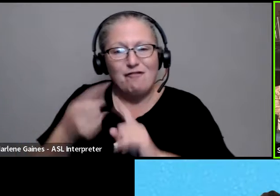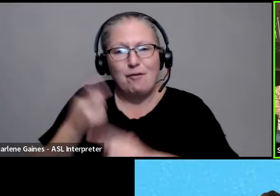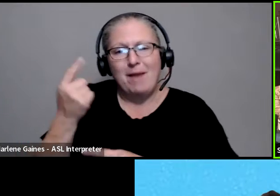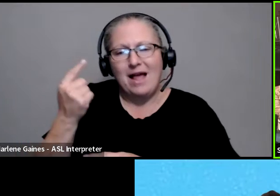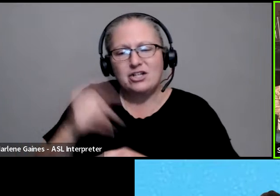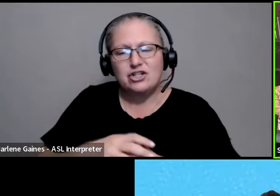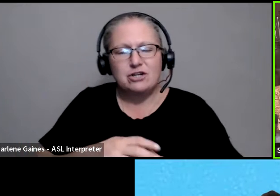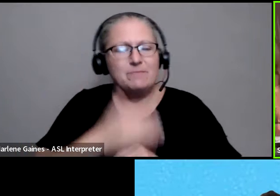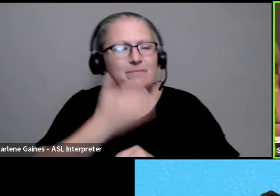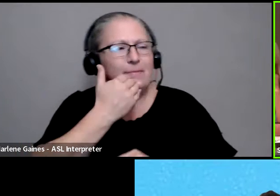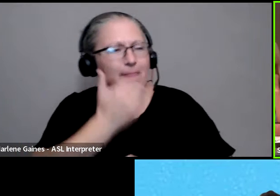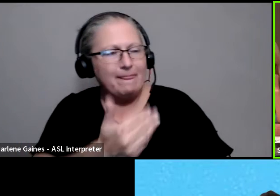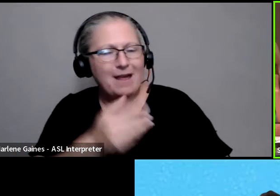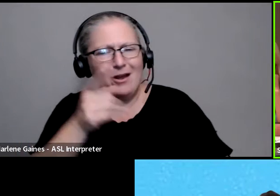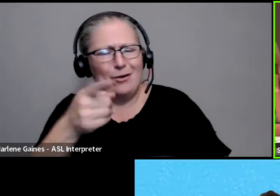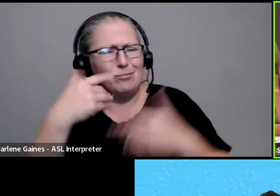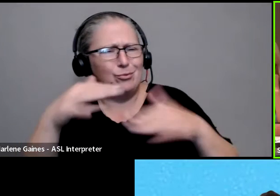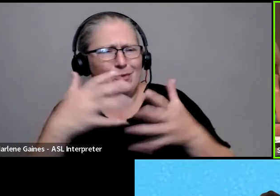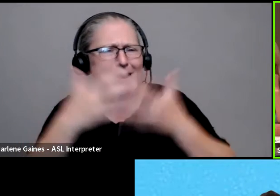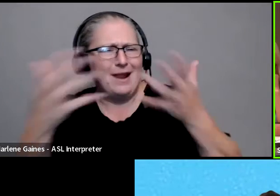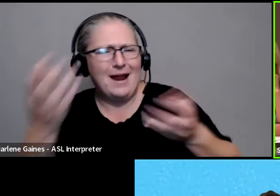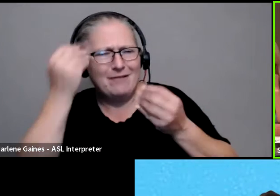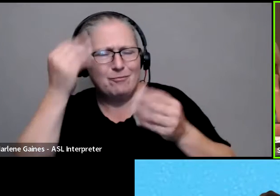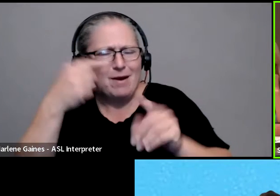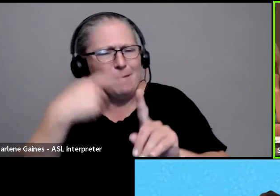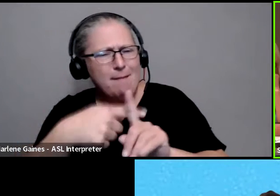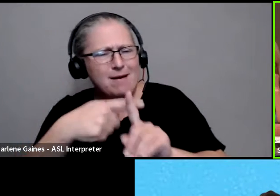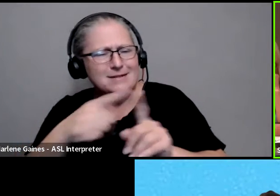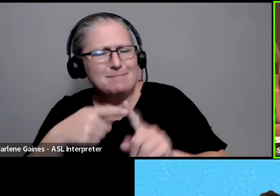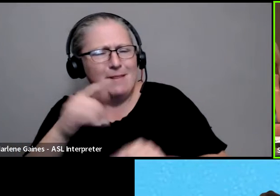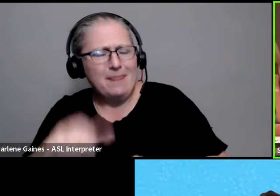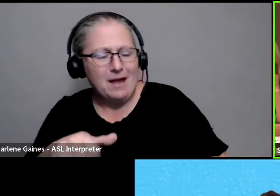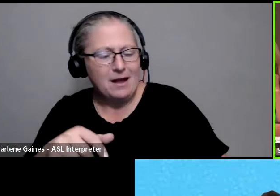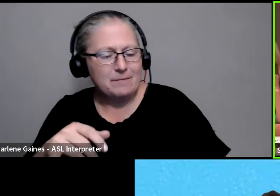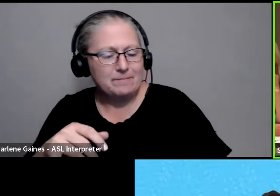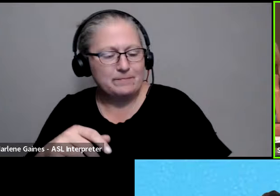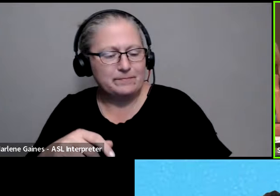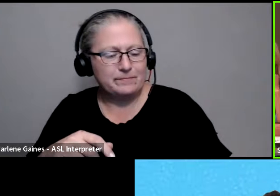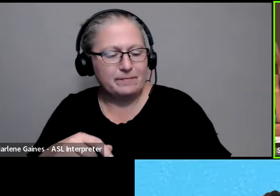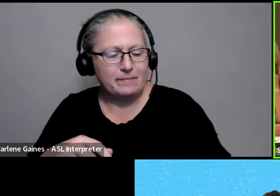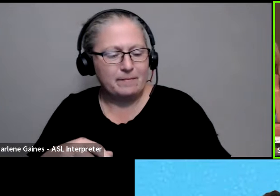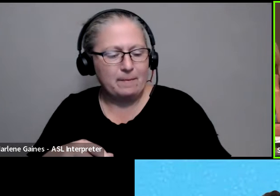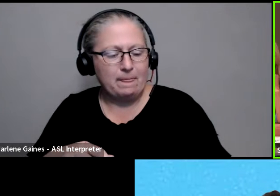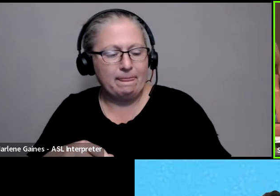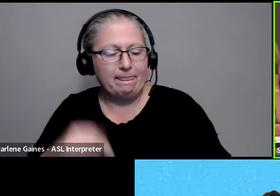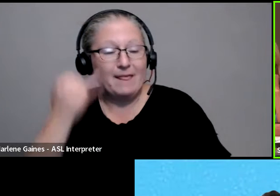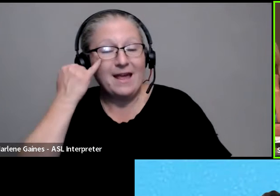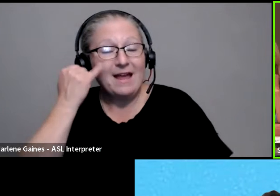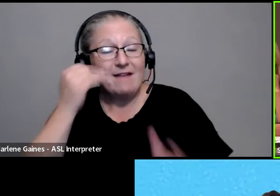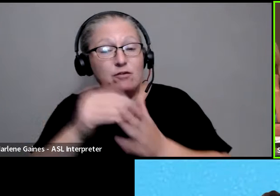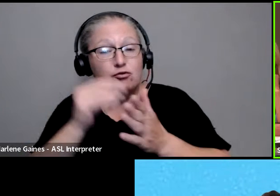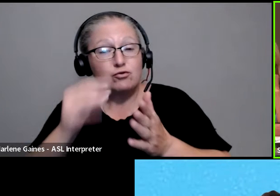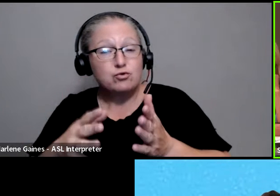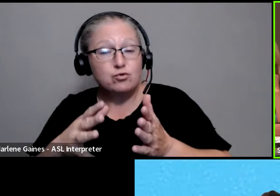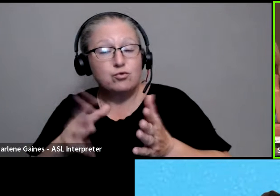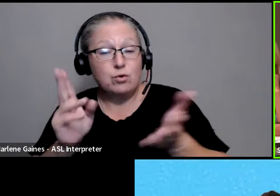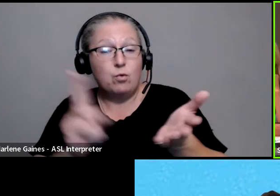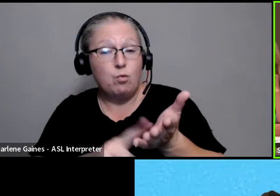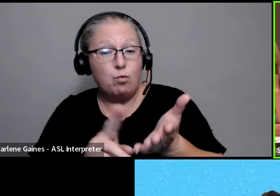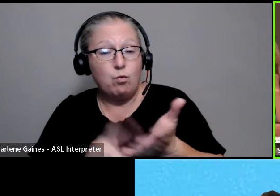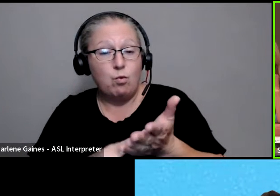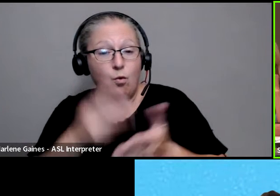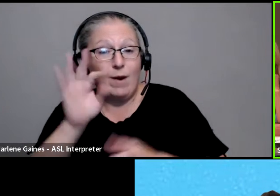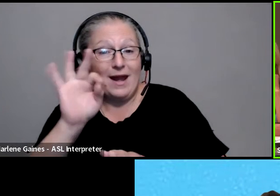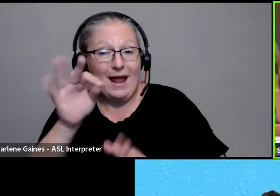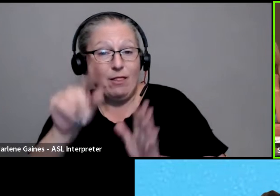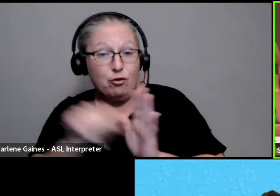you. You're just a wealth of information and very positive about this. So it's a student, ideally, when they enroll in 9th